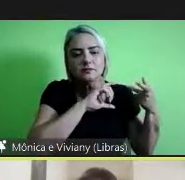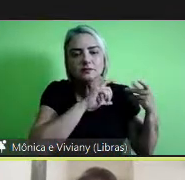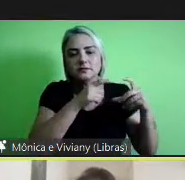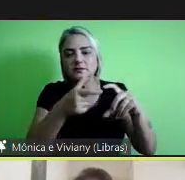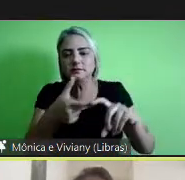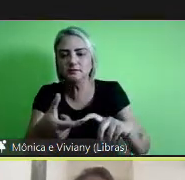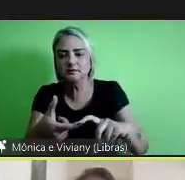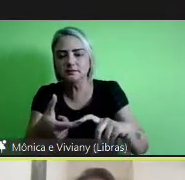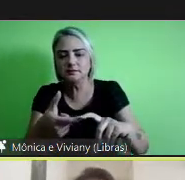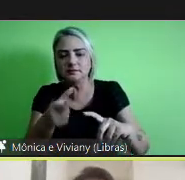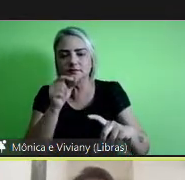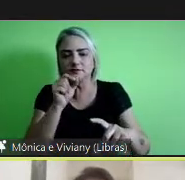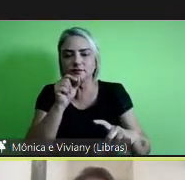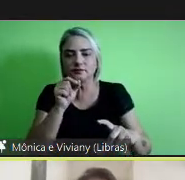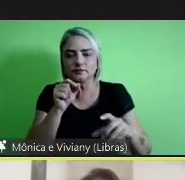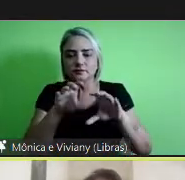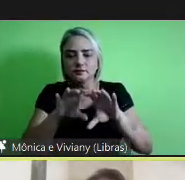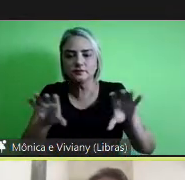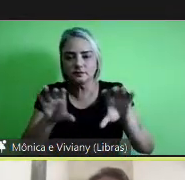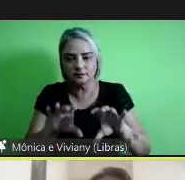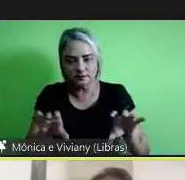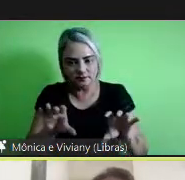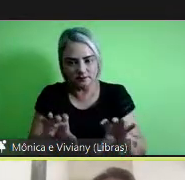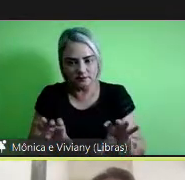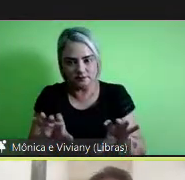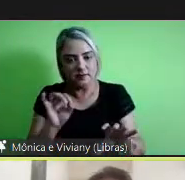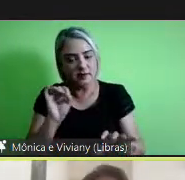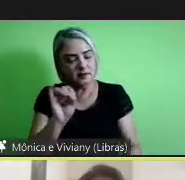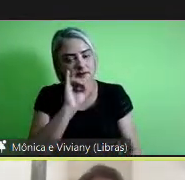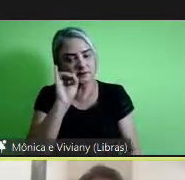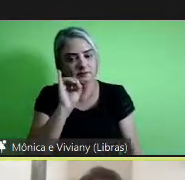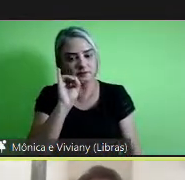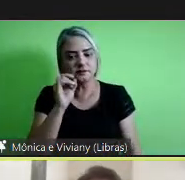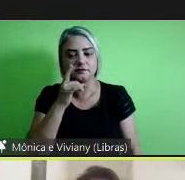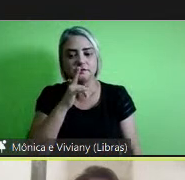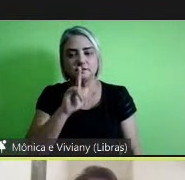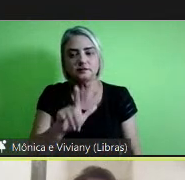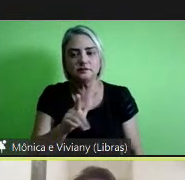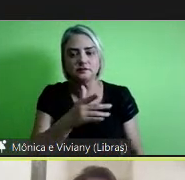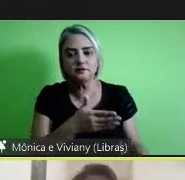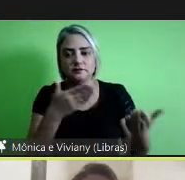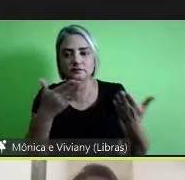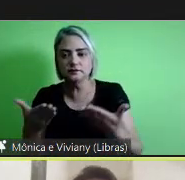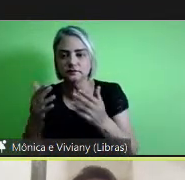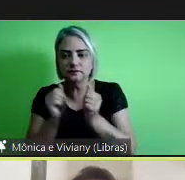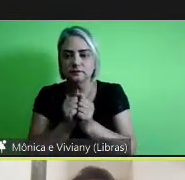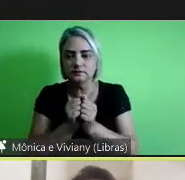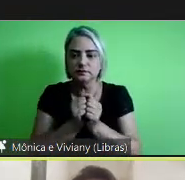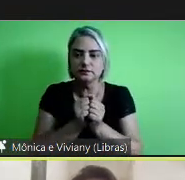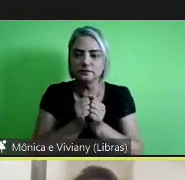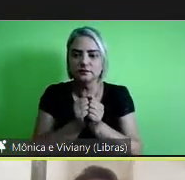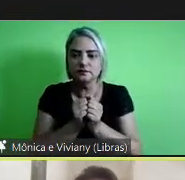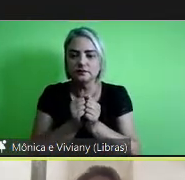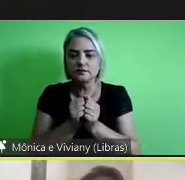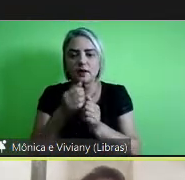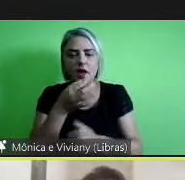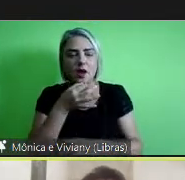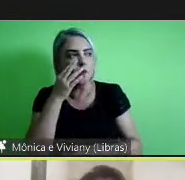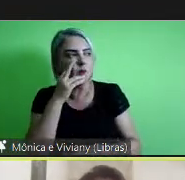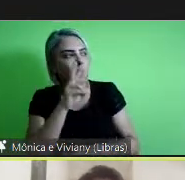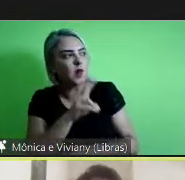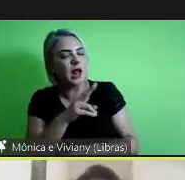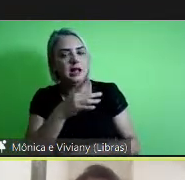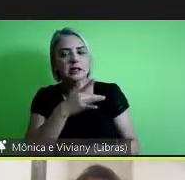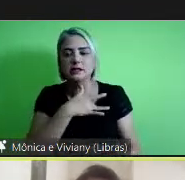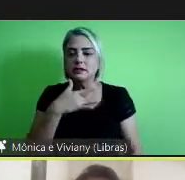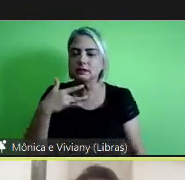that is the traditional focus, and we don't put it together. So it's important to bring everything together,